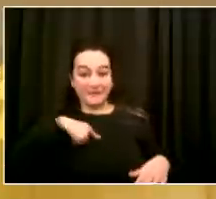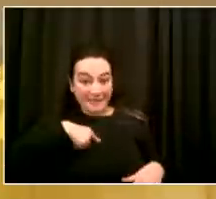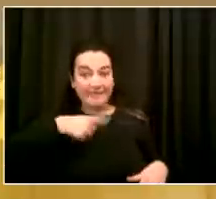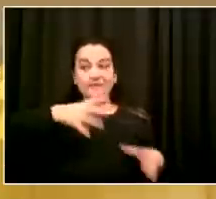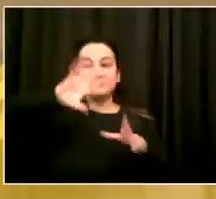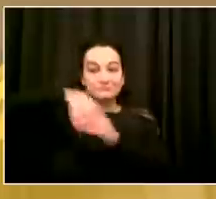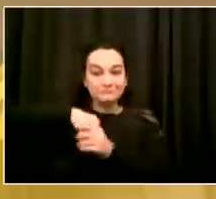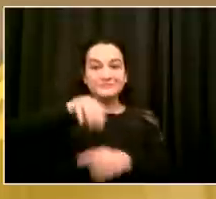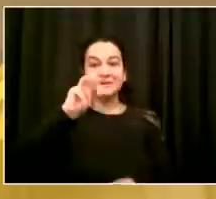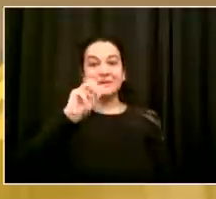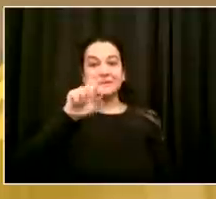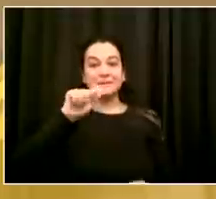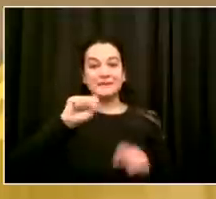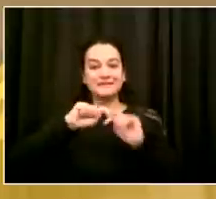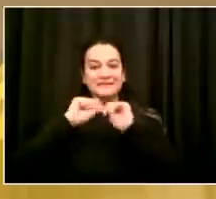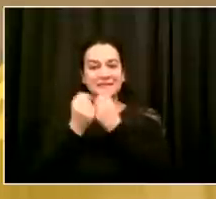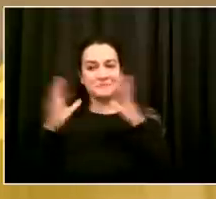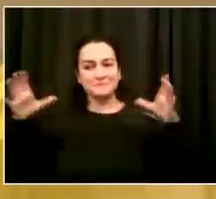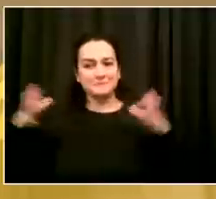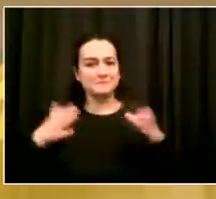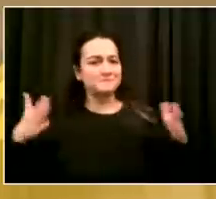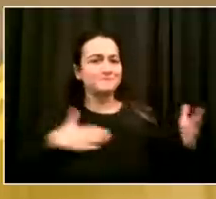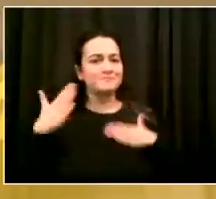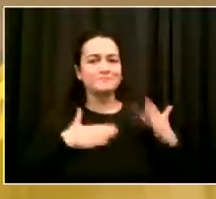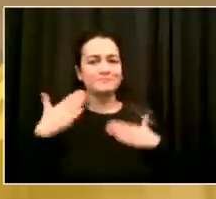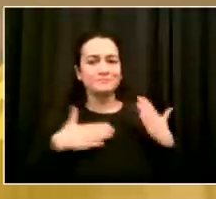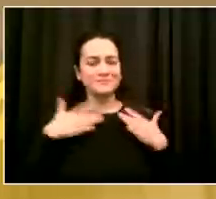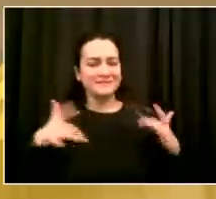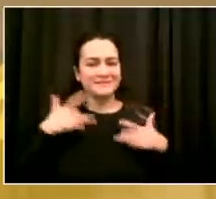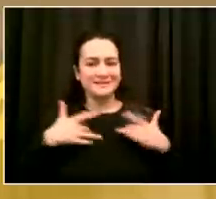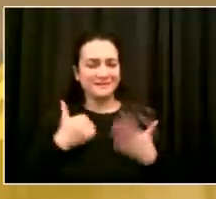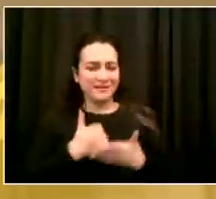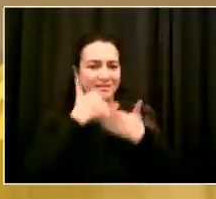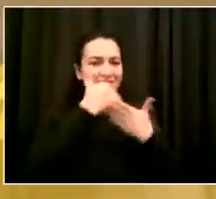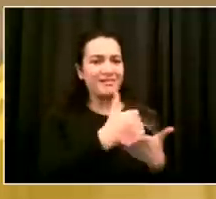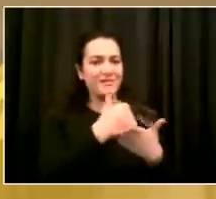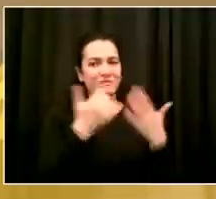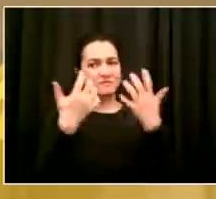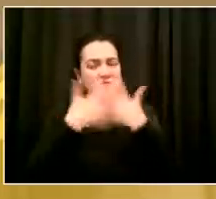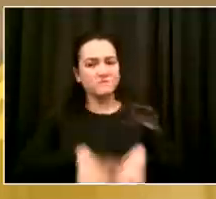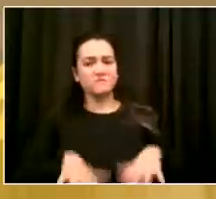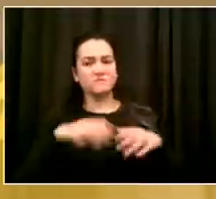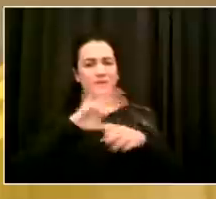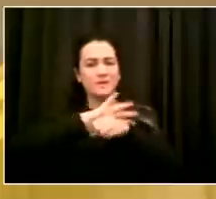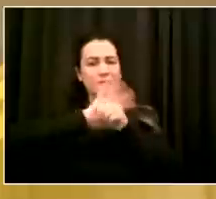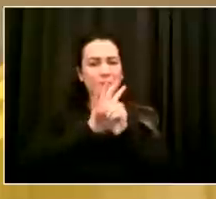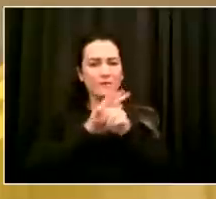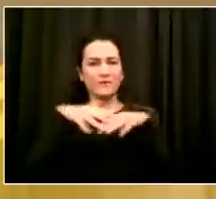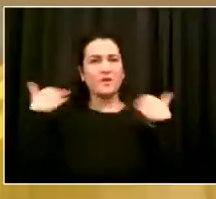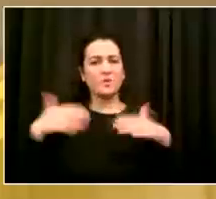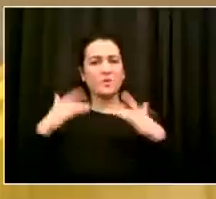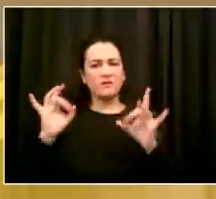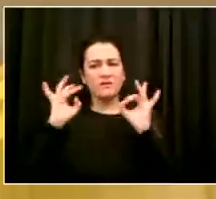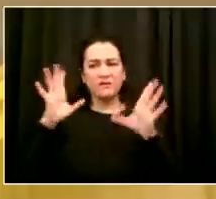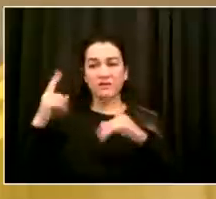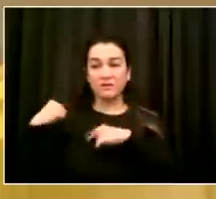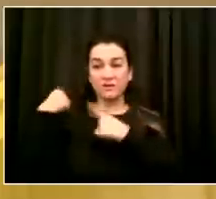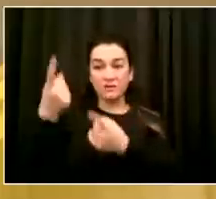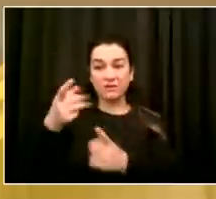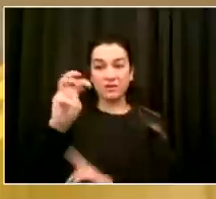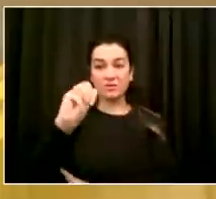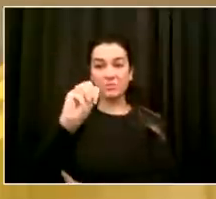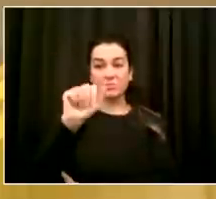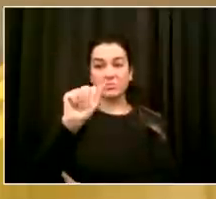and any way the organization could help support this effort, we were going to do it. You know, we had talked about being involved in